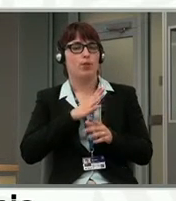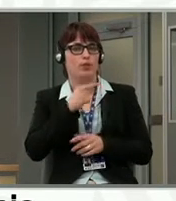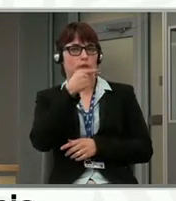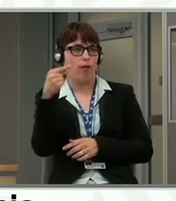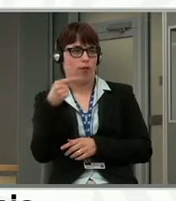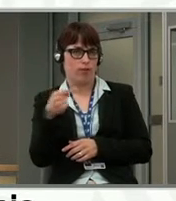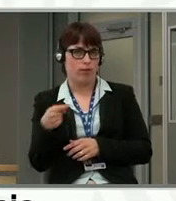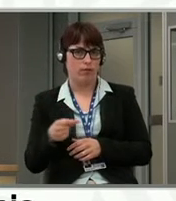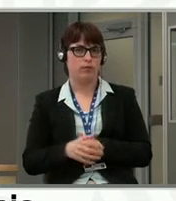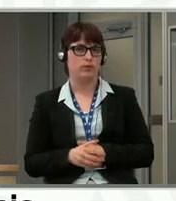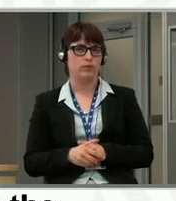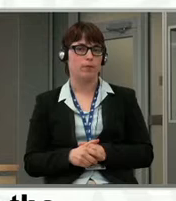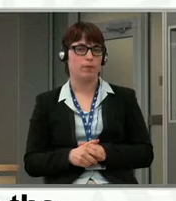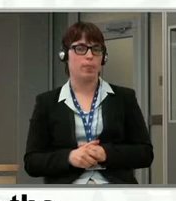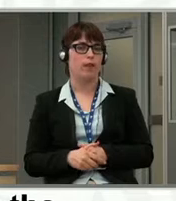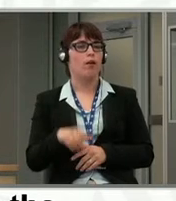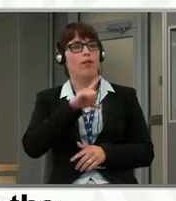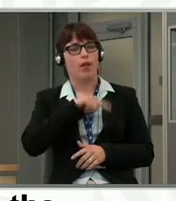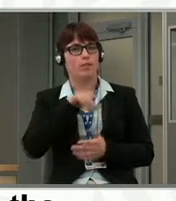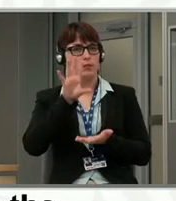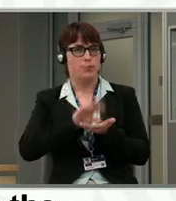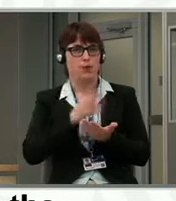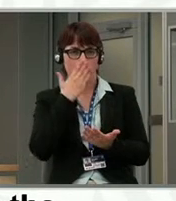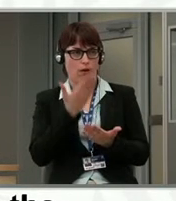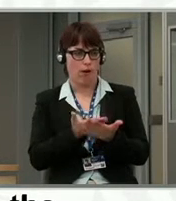term can and have been negative.